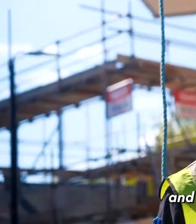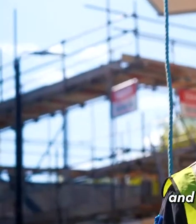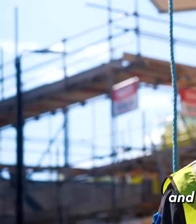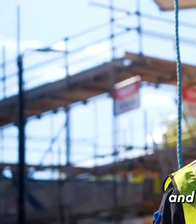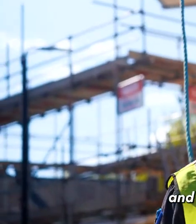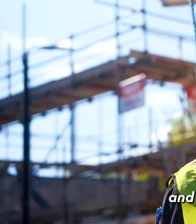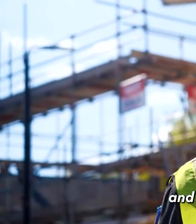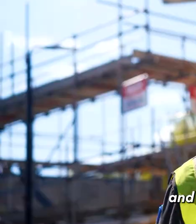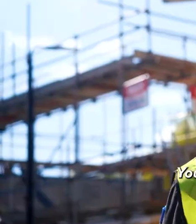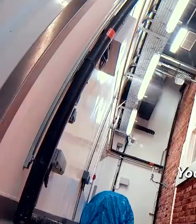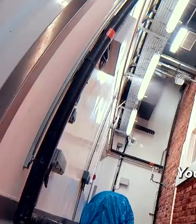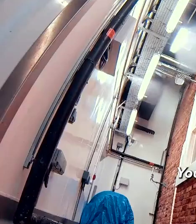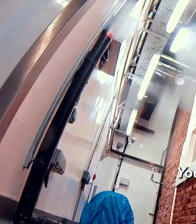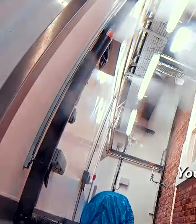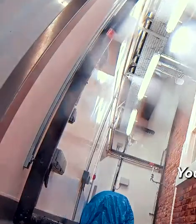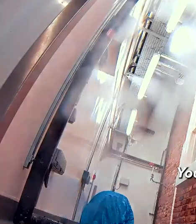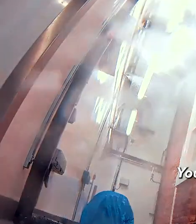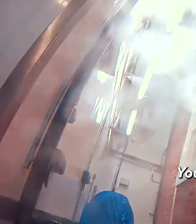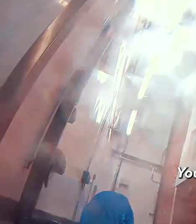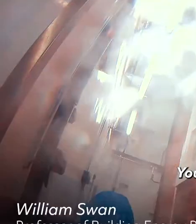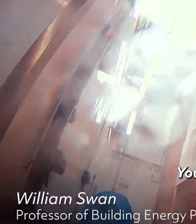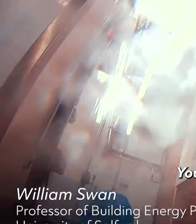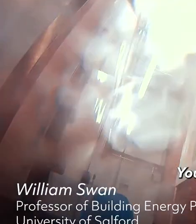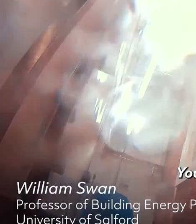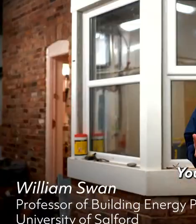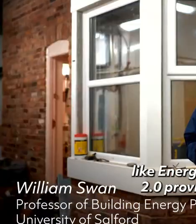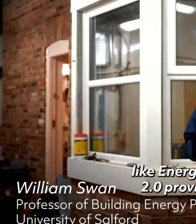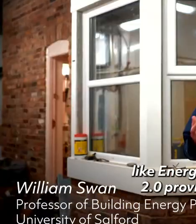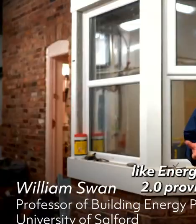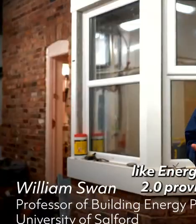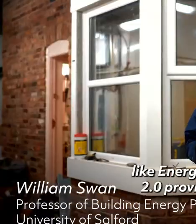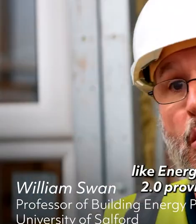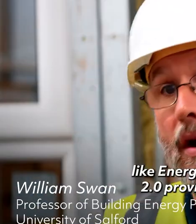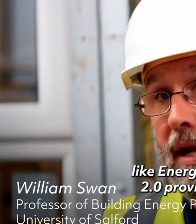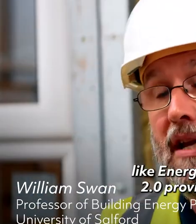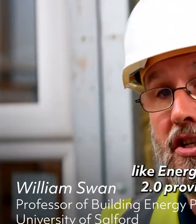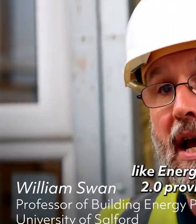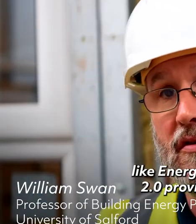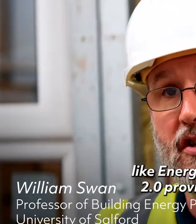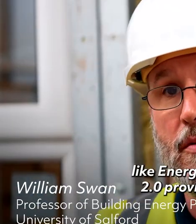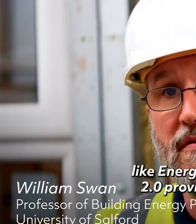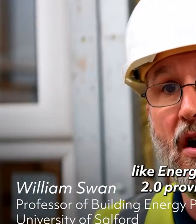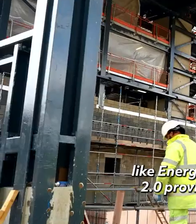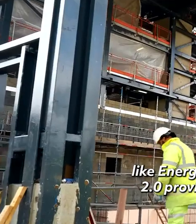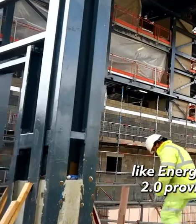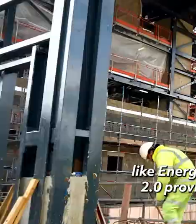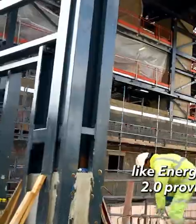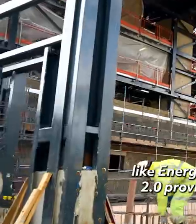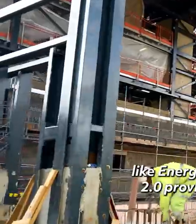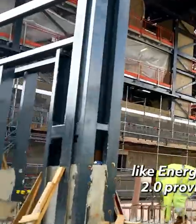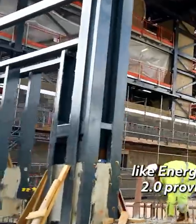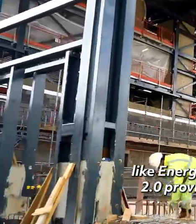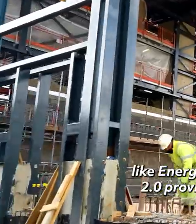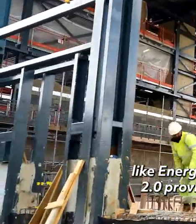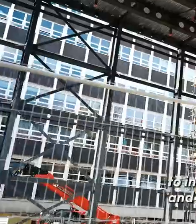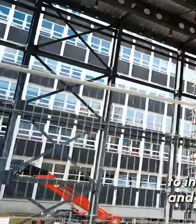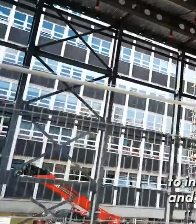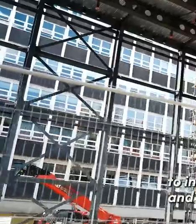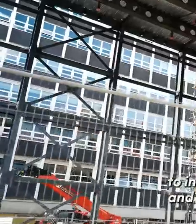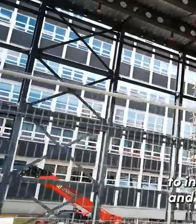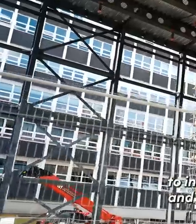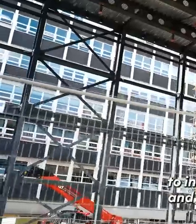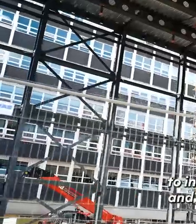can retrofit those. You know, the opportunities that the facilities like Energy House 1 and Energy House 2 provide give us that real opportunity